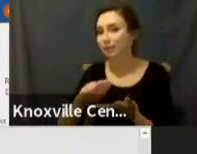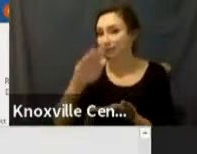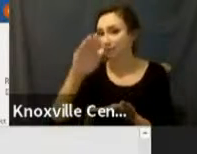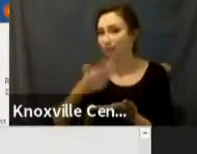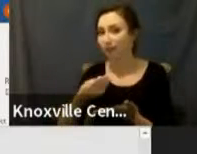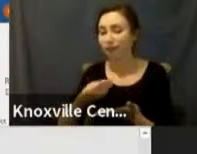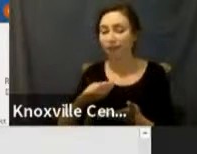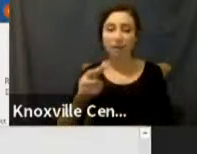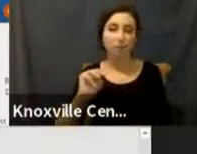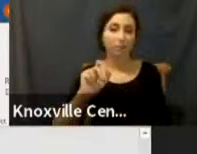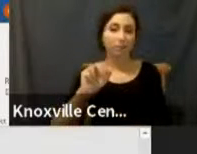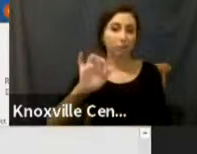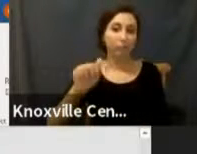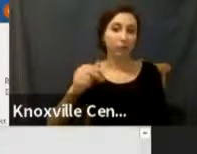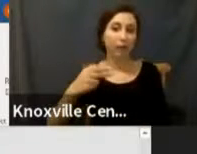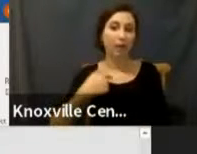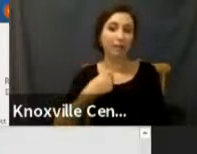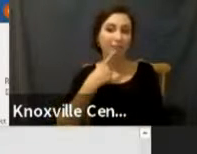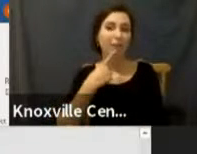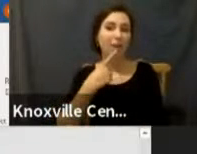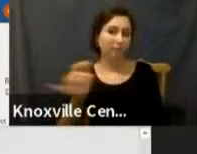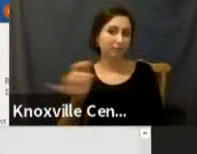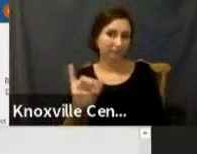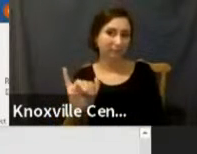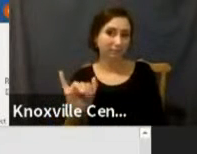is Maria. I was thinking something like to,